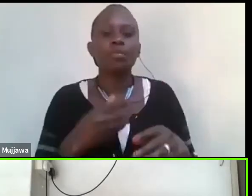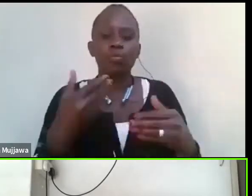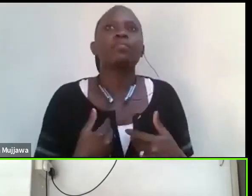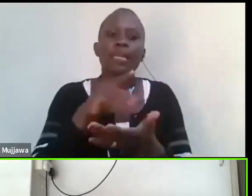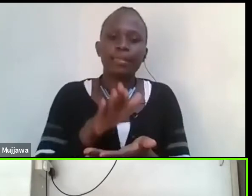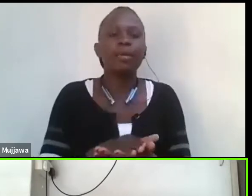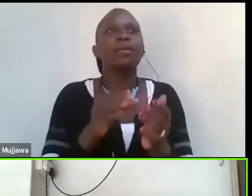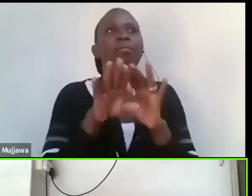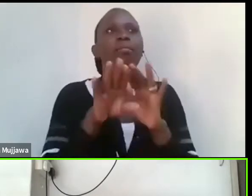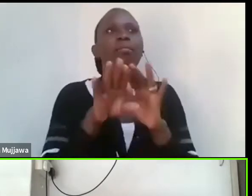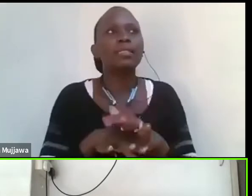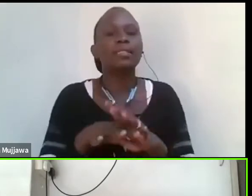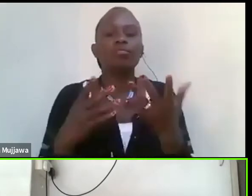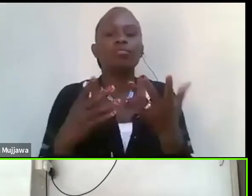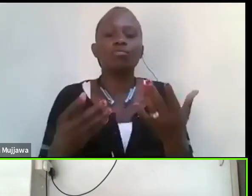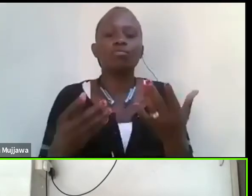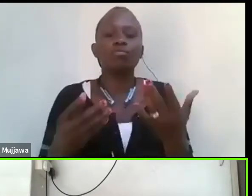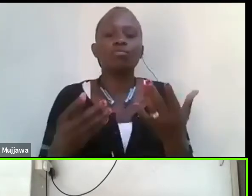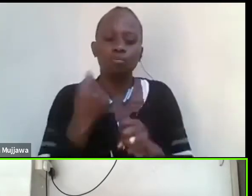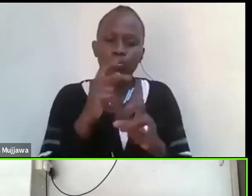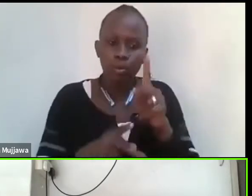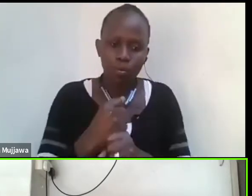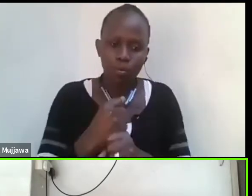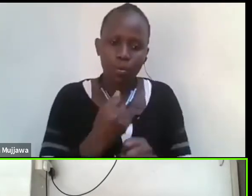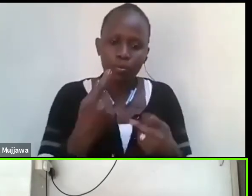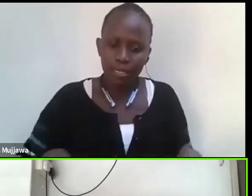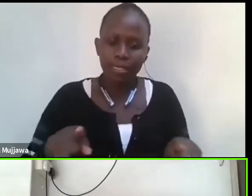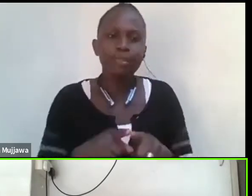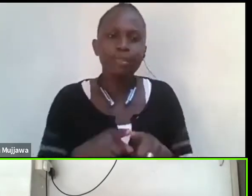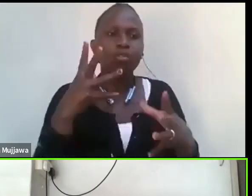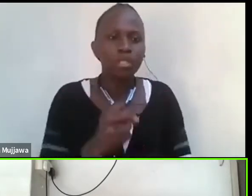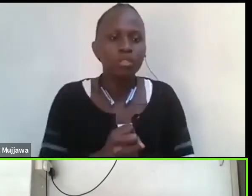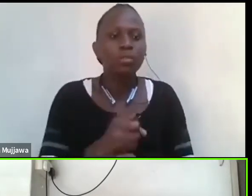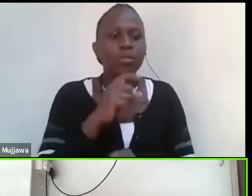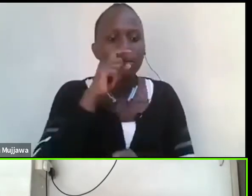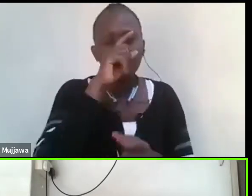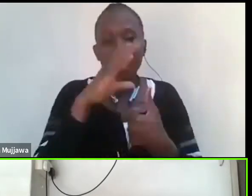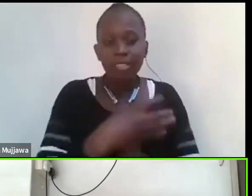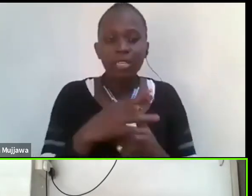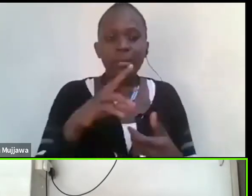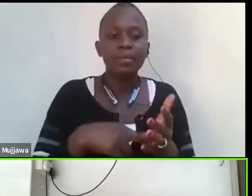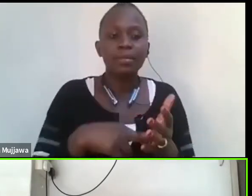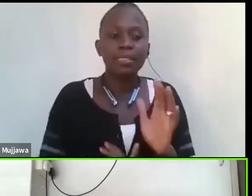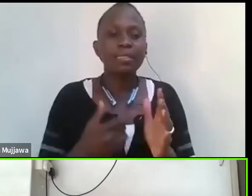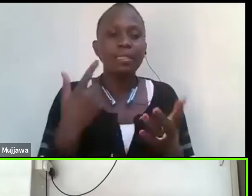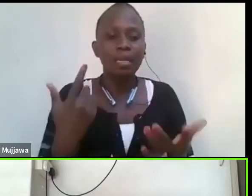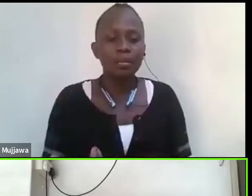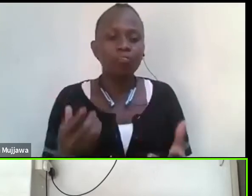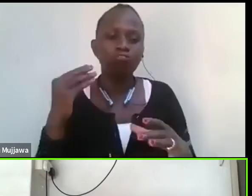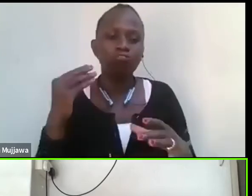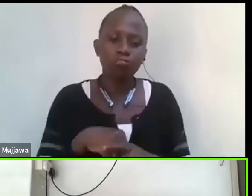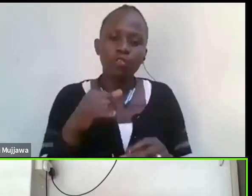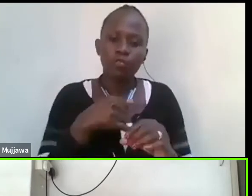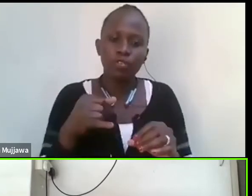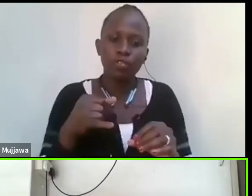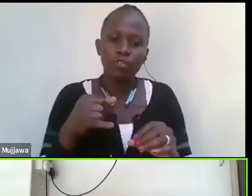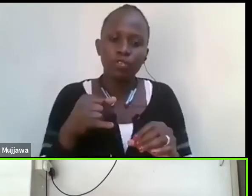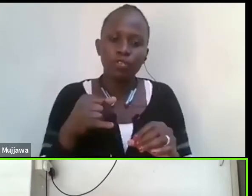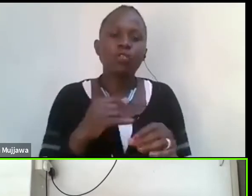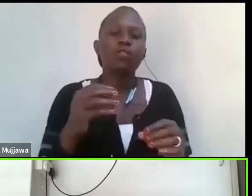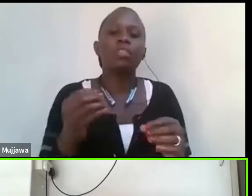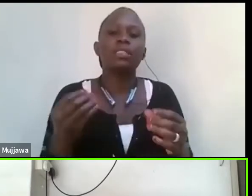us, because they know the organization culture and everything. So whenever we bring in interns, we ensure that we scrutinize them as